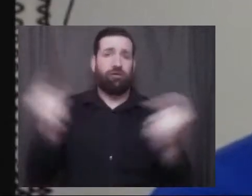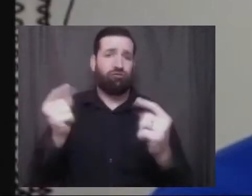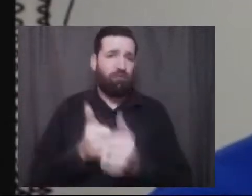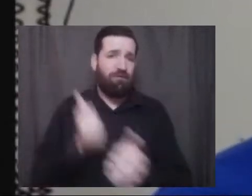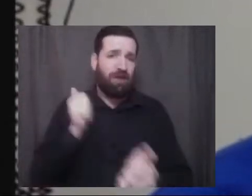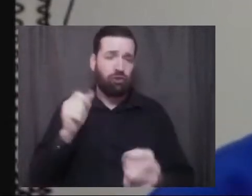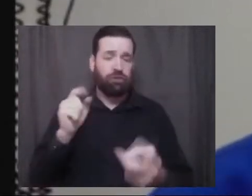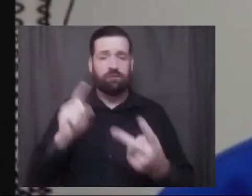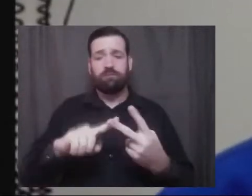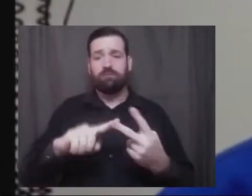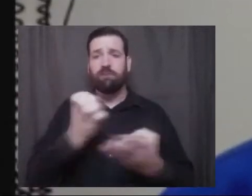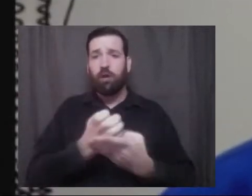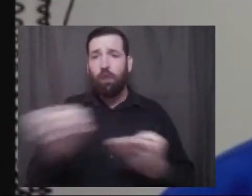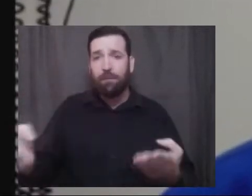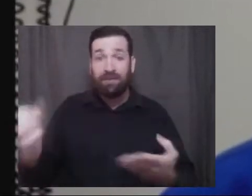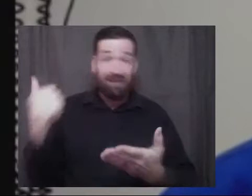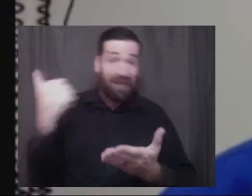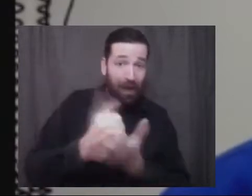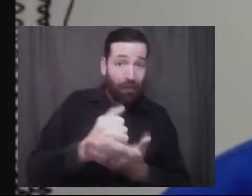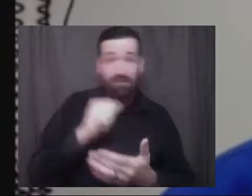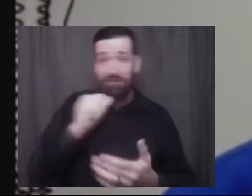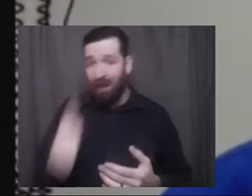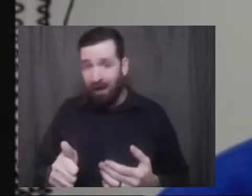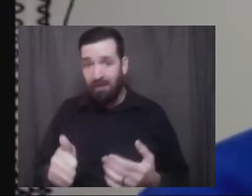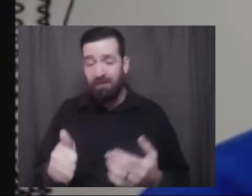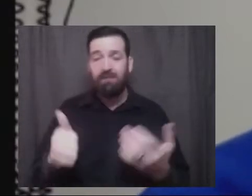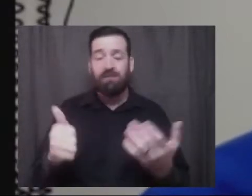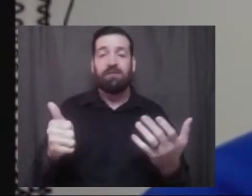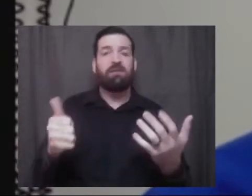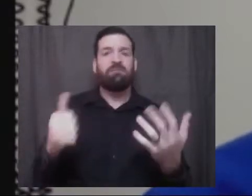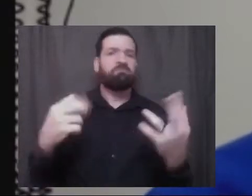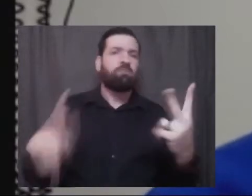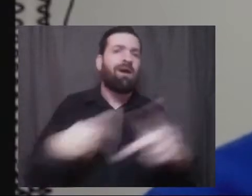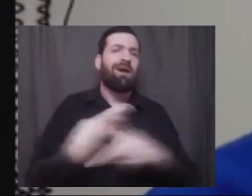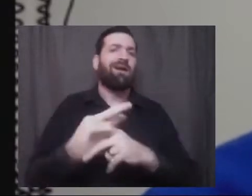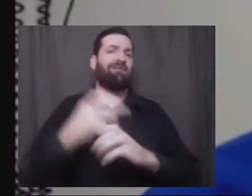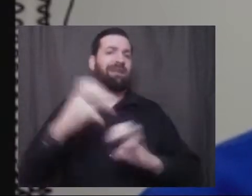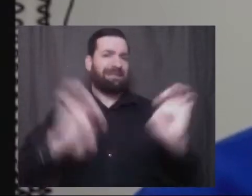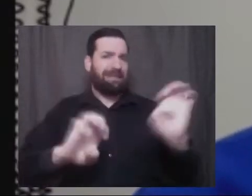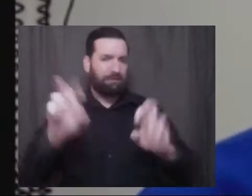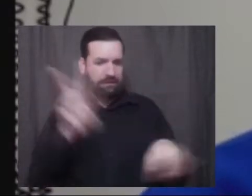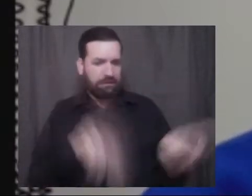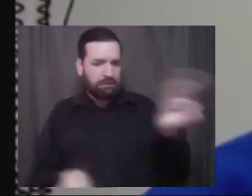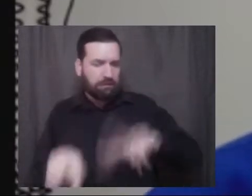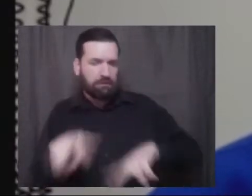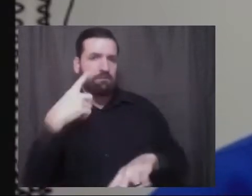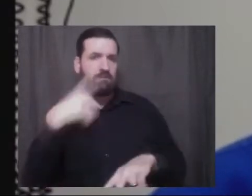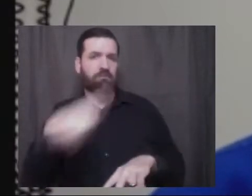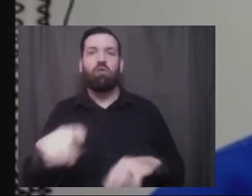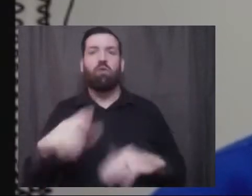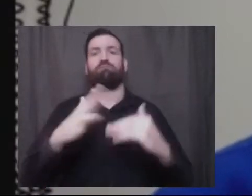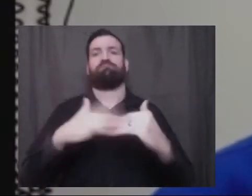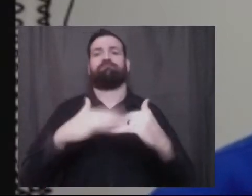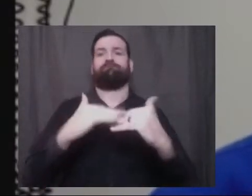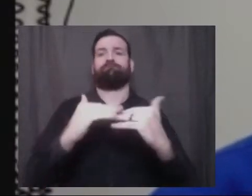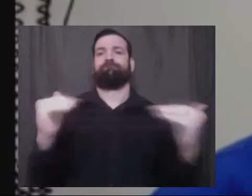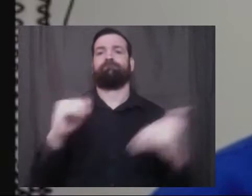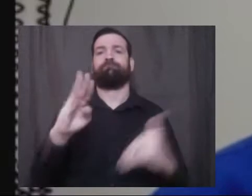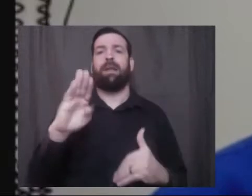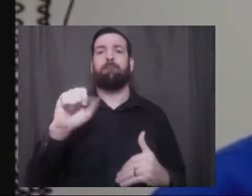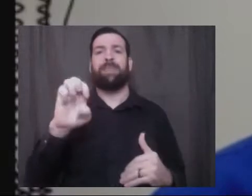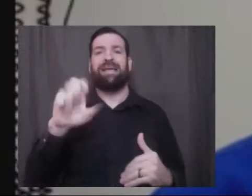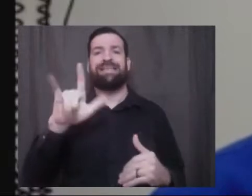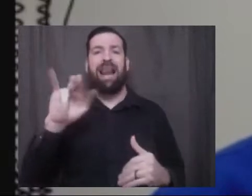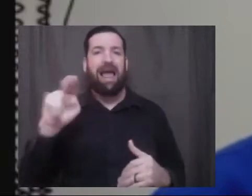equipment, whether it's helpful or not, what kind of assessments they may do for a baseline. So those are the kinds of things we